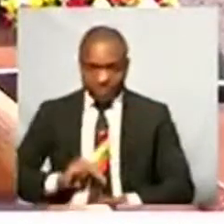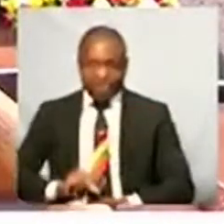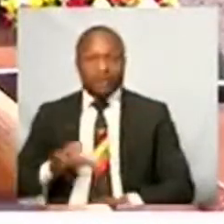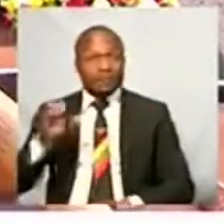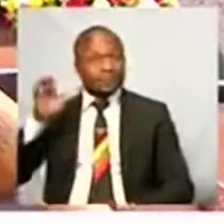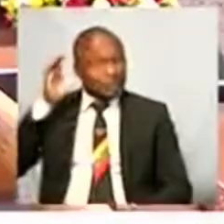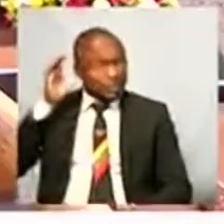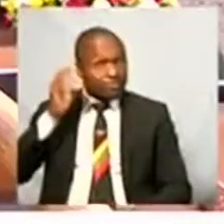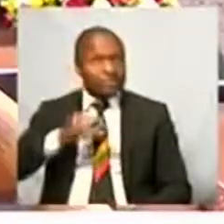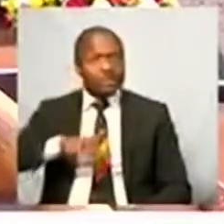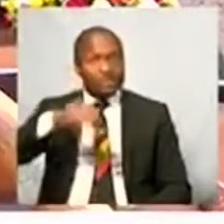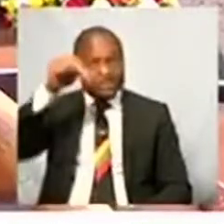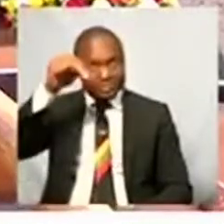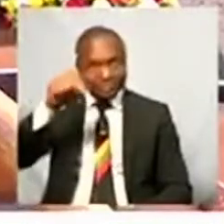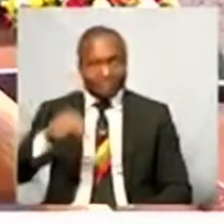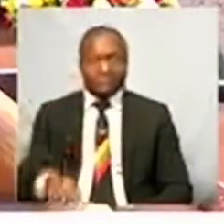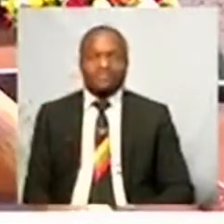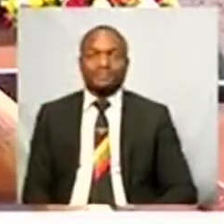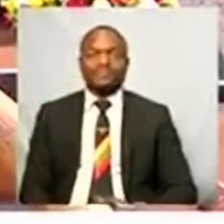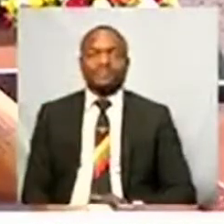Chama North.